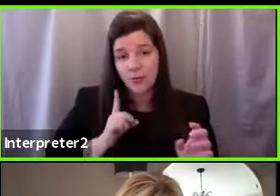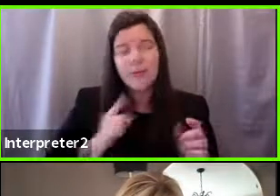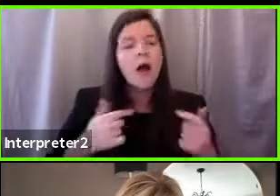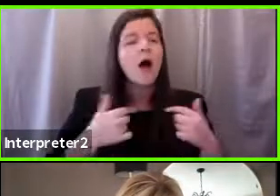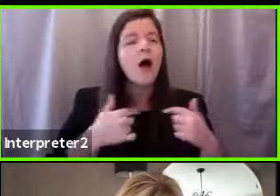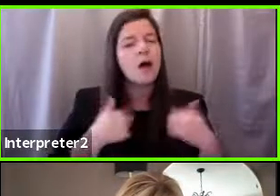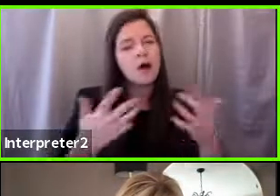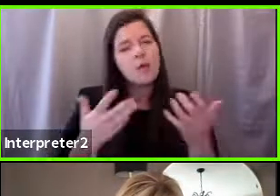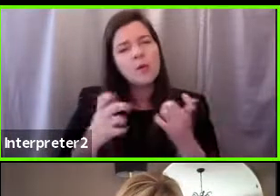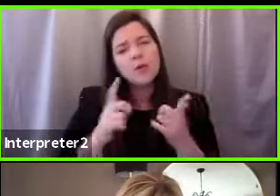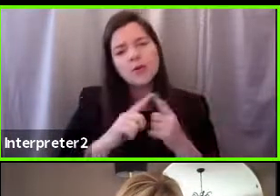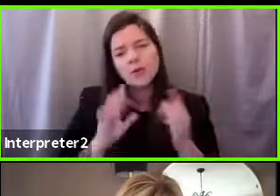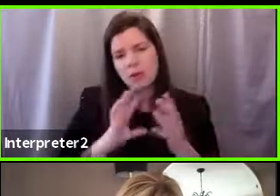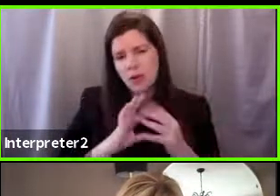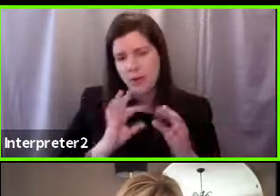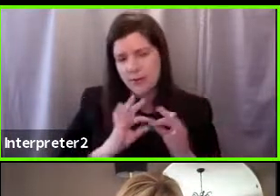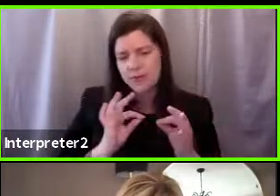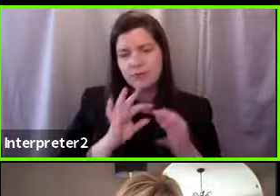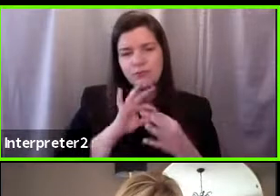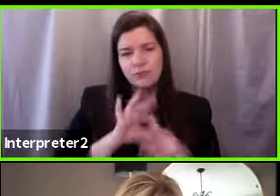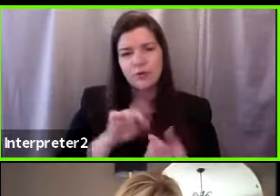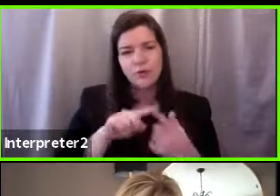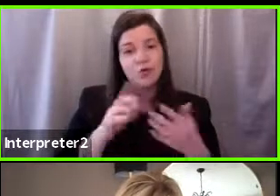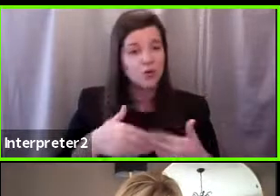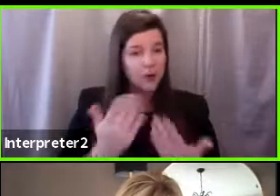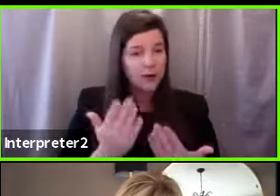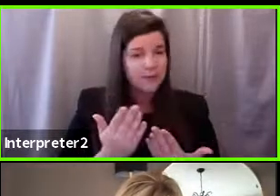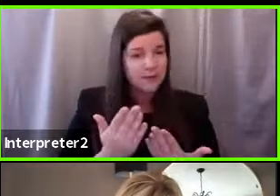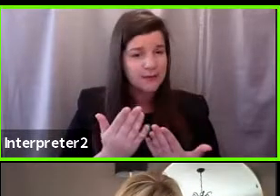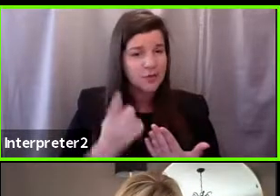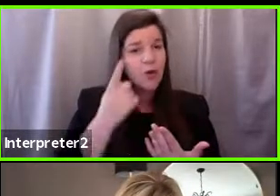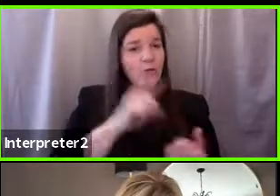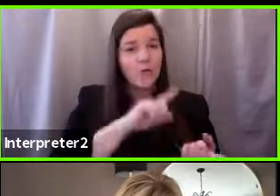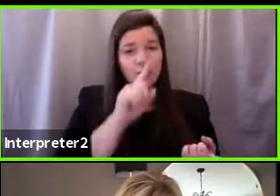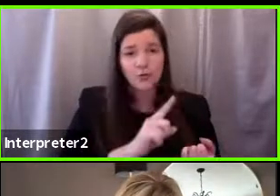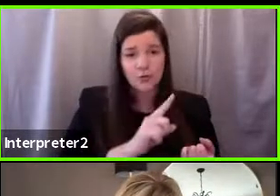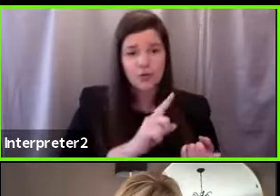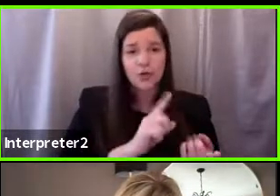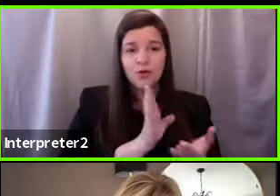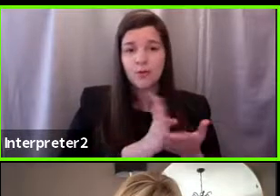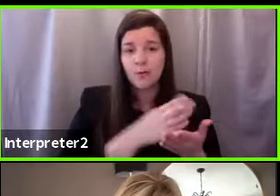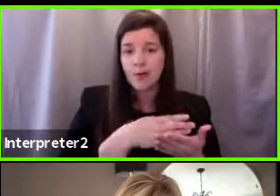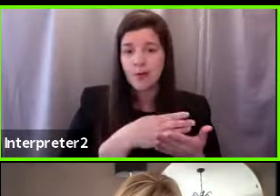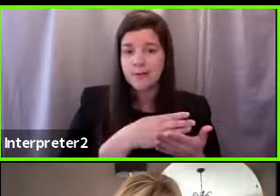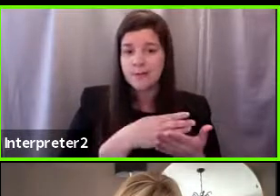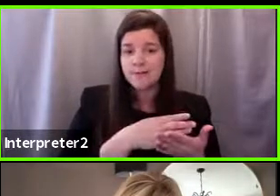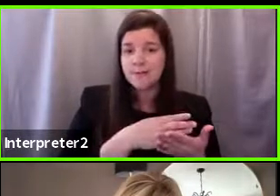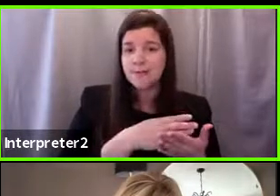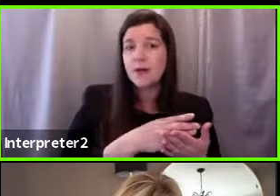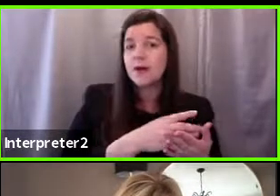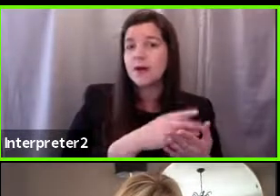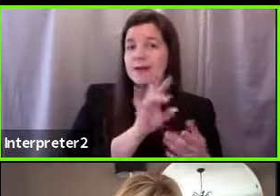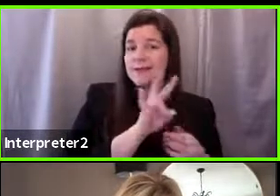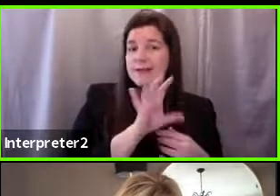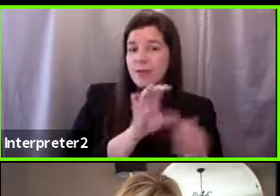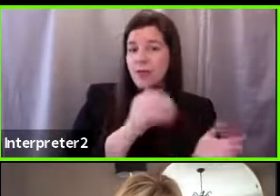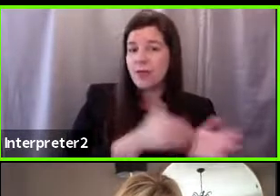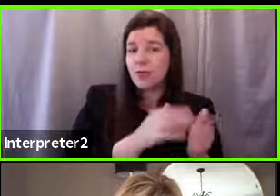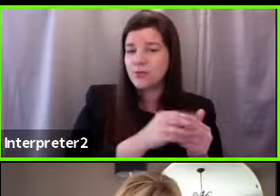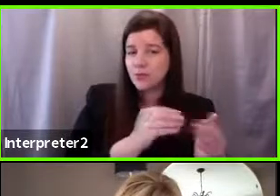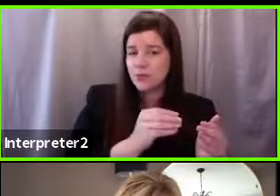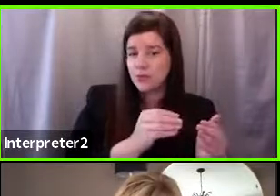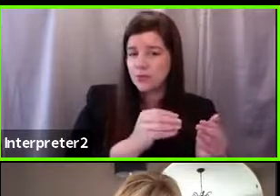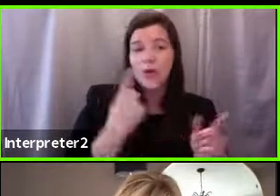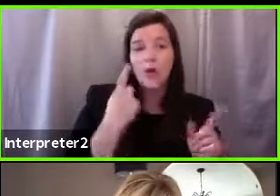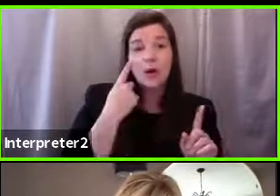to comment on the recommendation to reduce the board's budget by $700,000 in